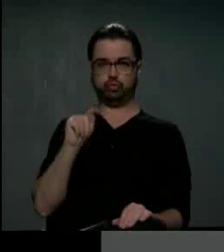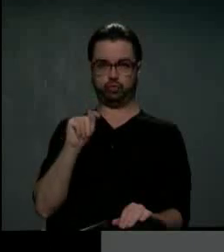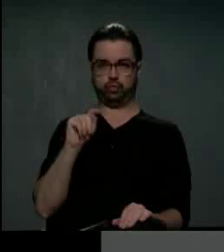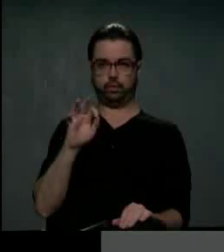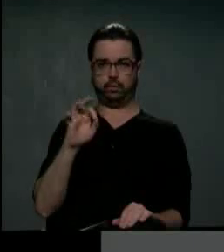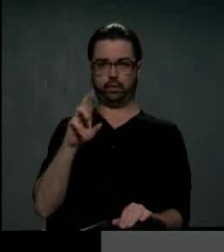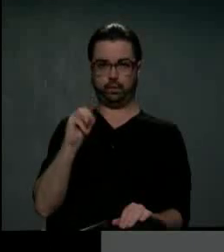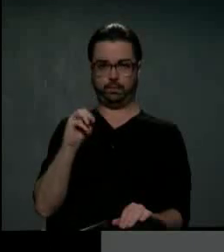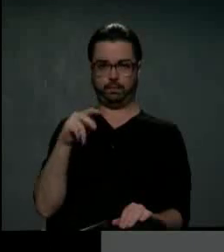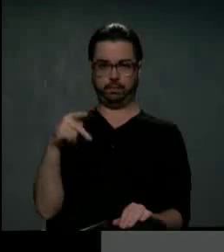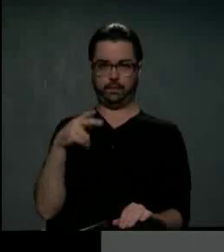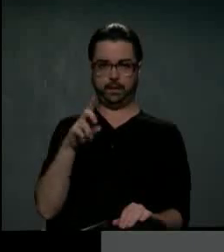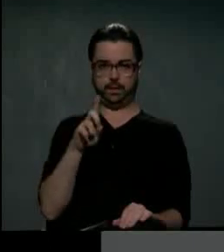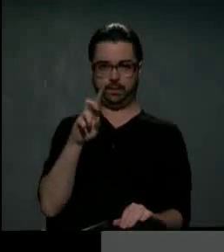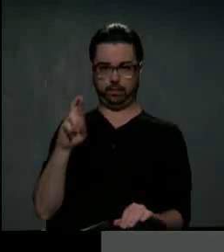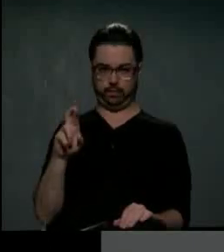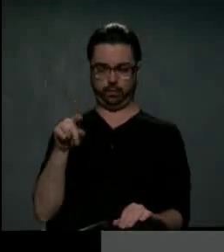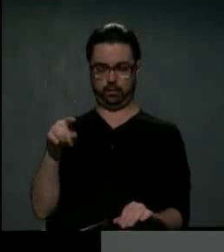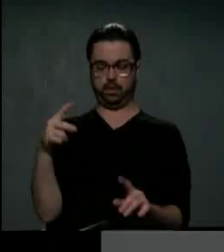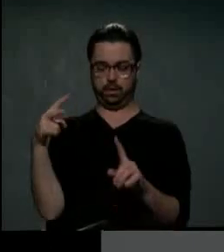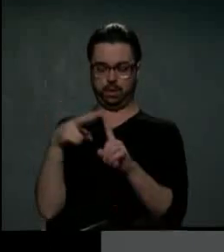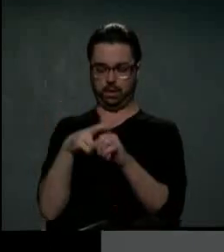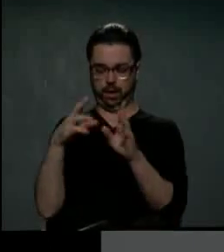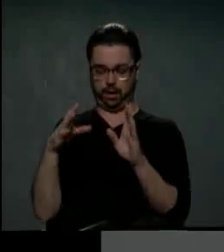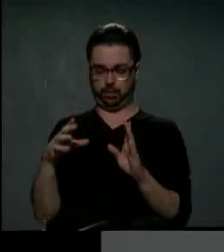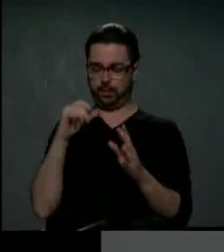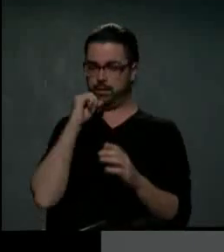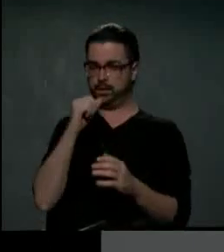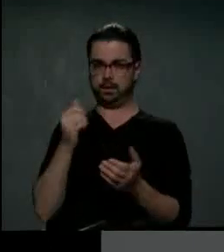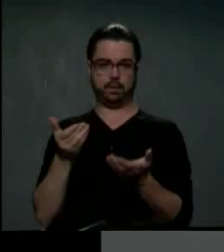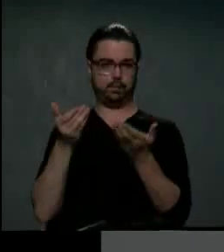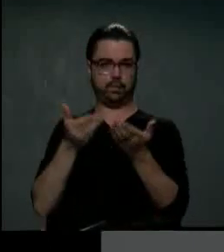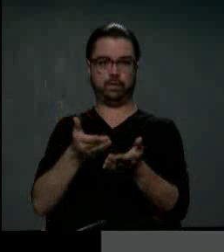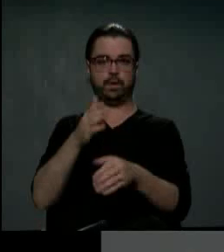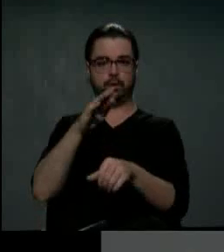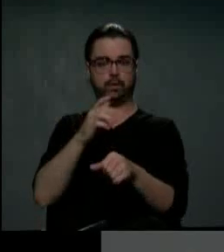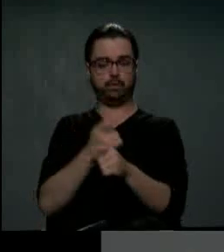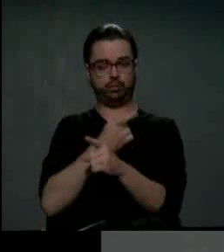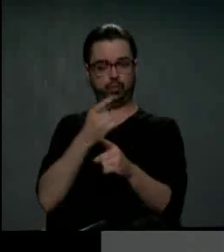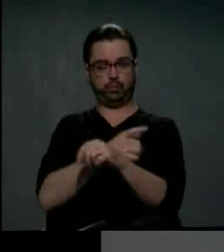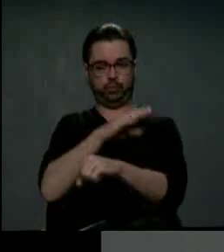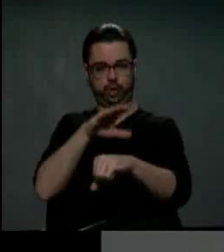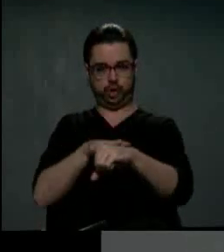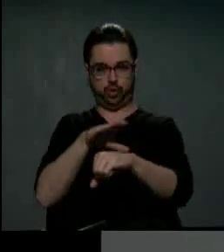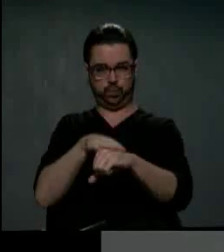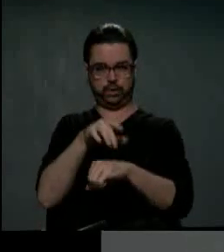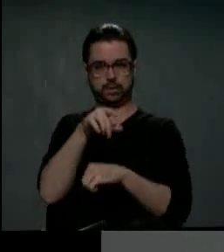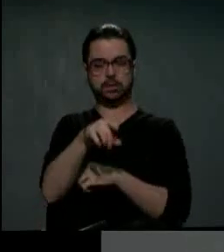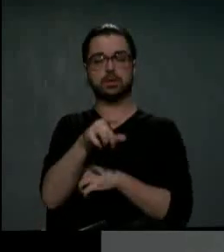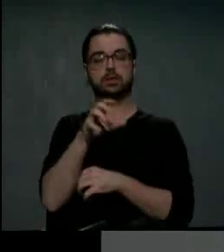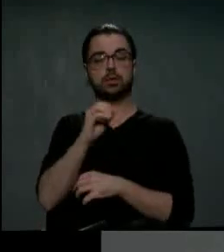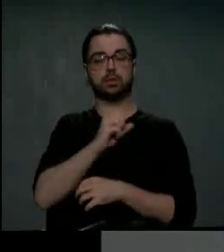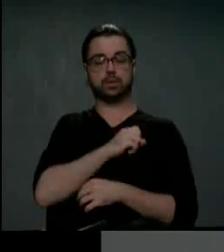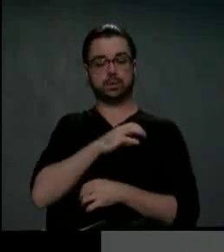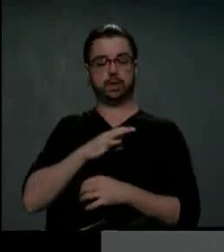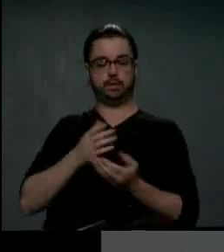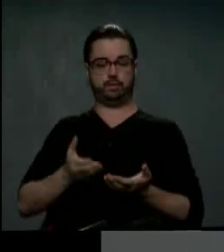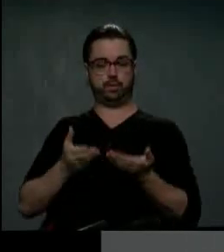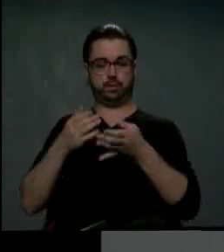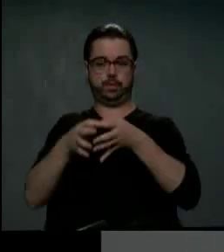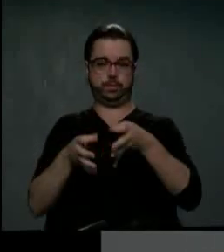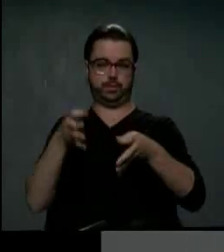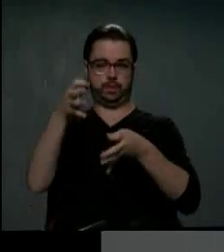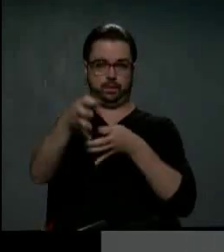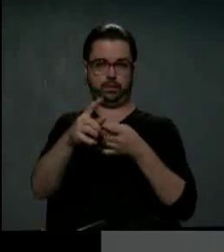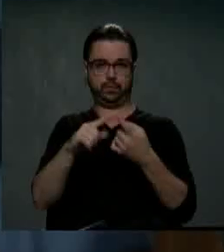applicant failed to provide proper notice to the property owners as required by the Planning Commission bylaws. Staff recommends deferral of this item to the August 9,